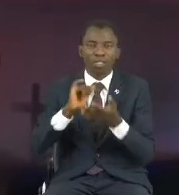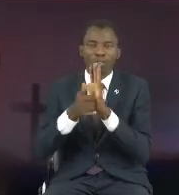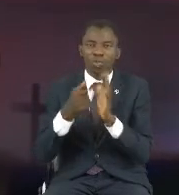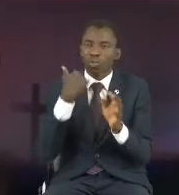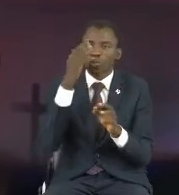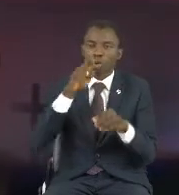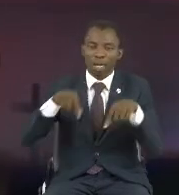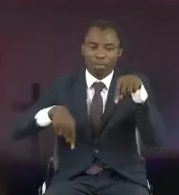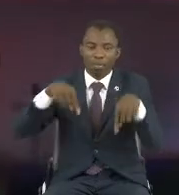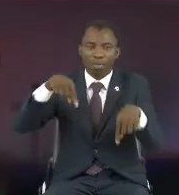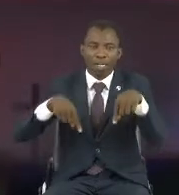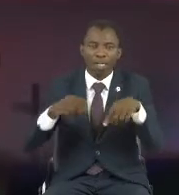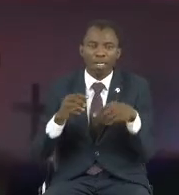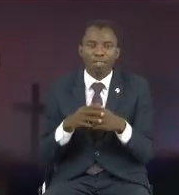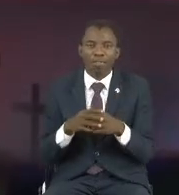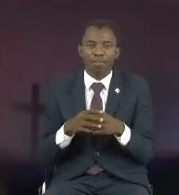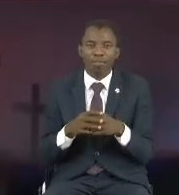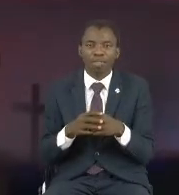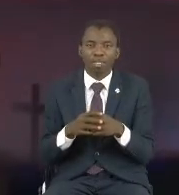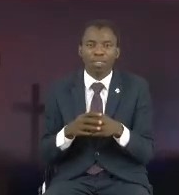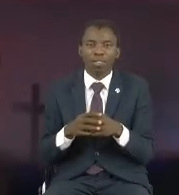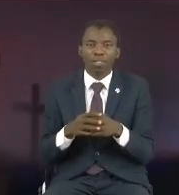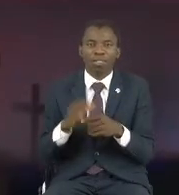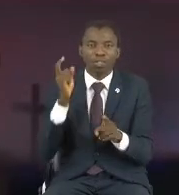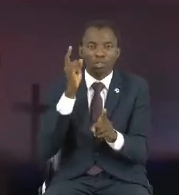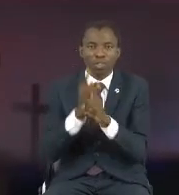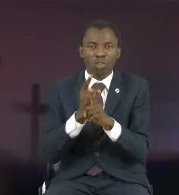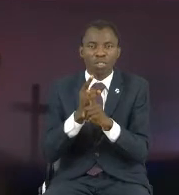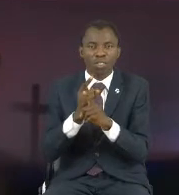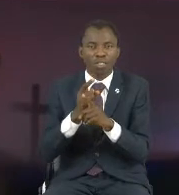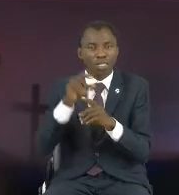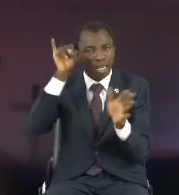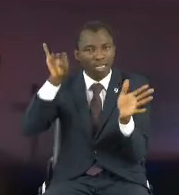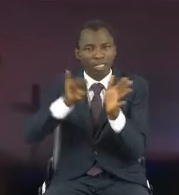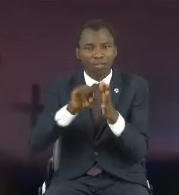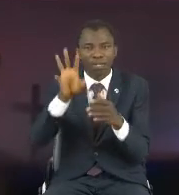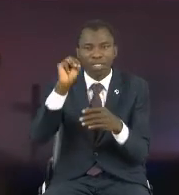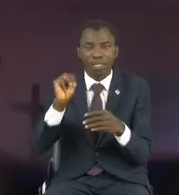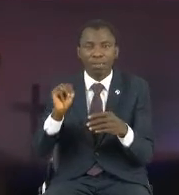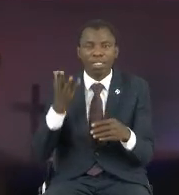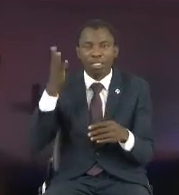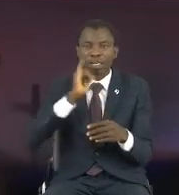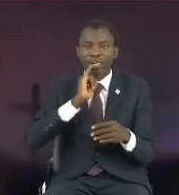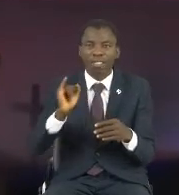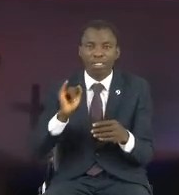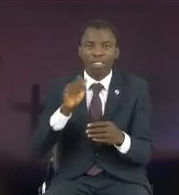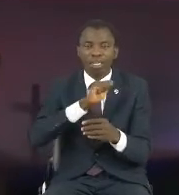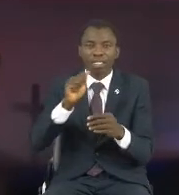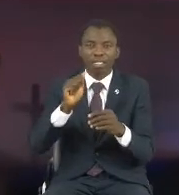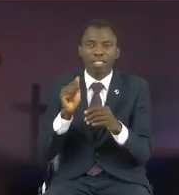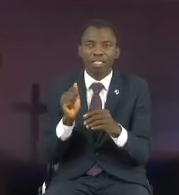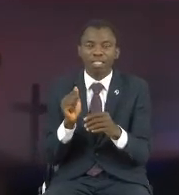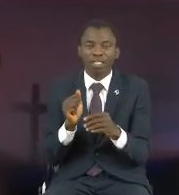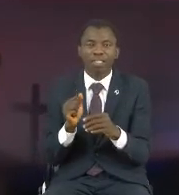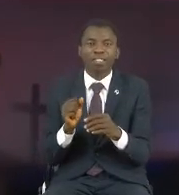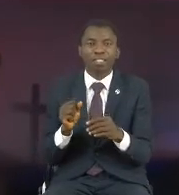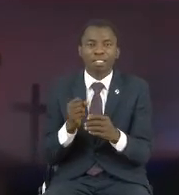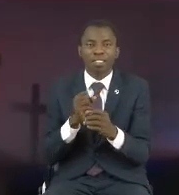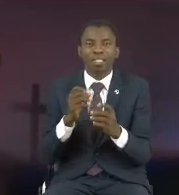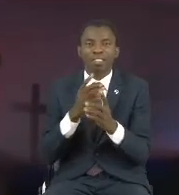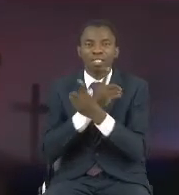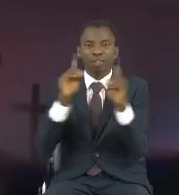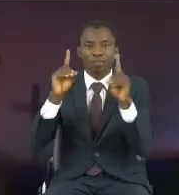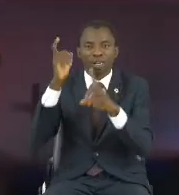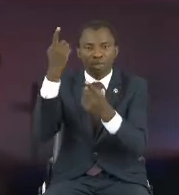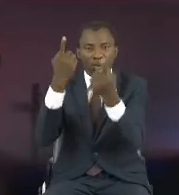paralyzed. Just identify them. There is recovery coming to you tonight. Believe God,